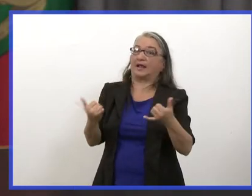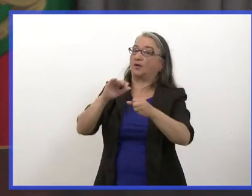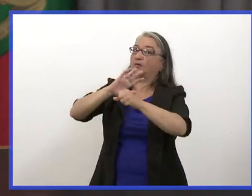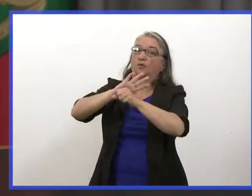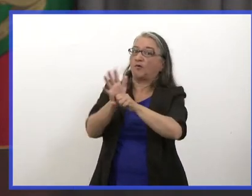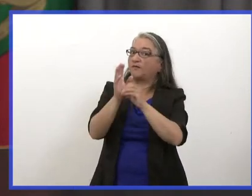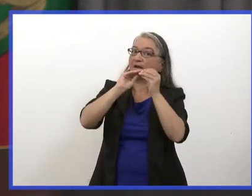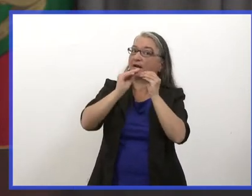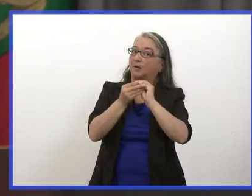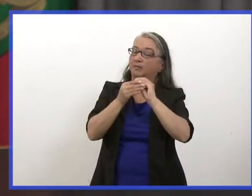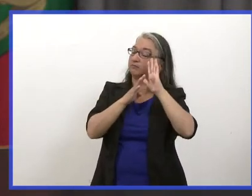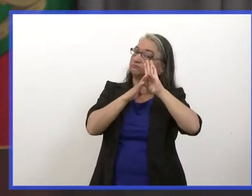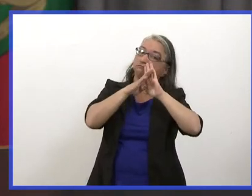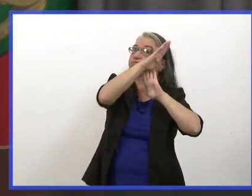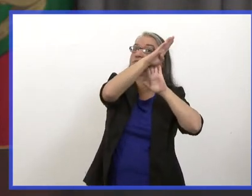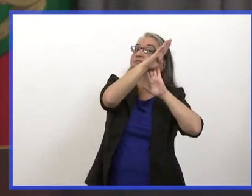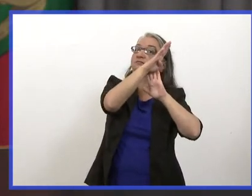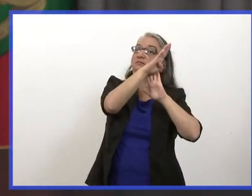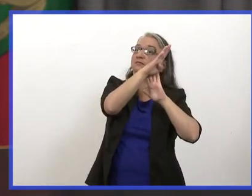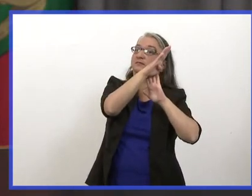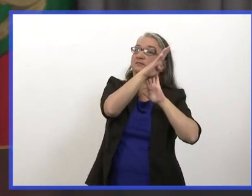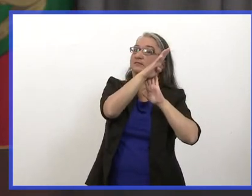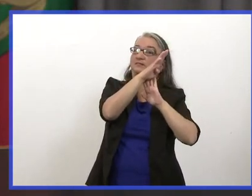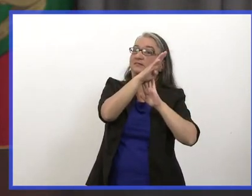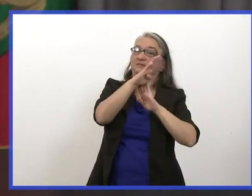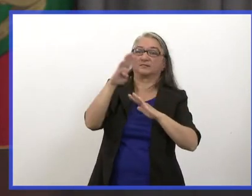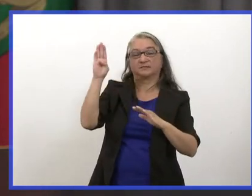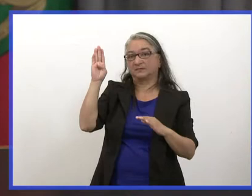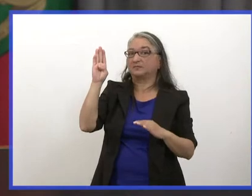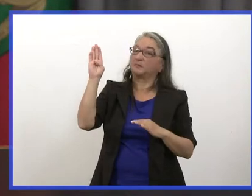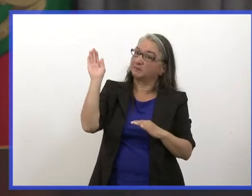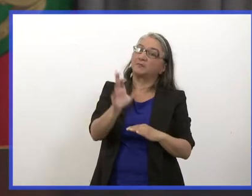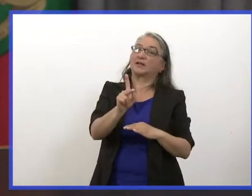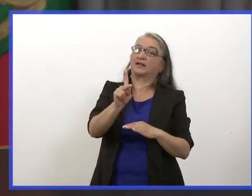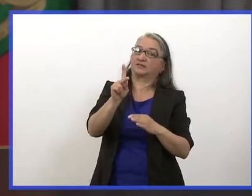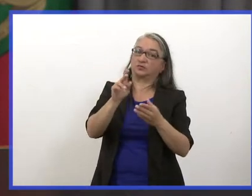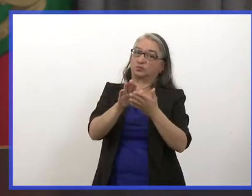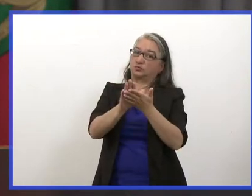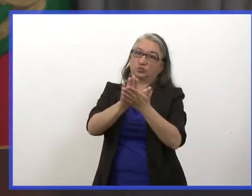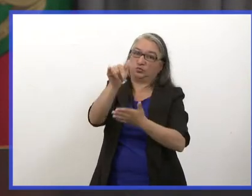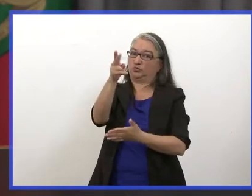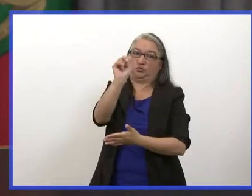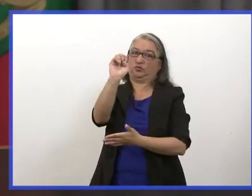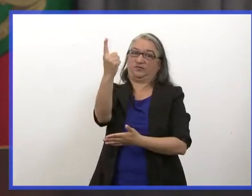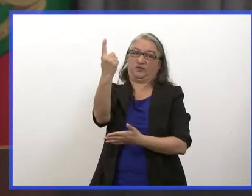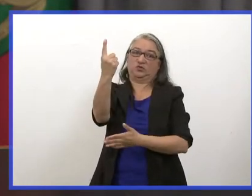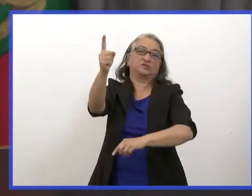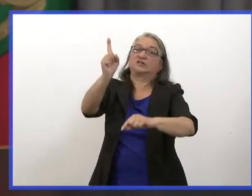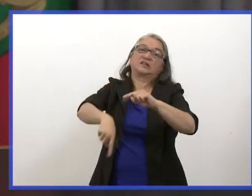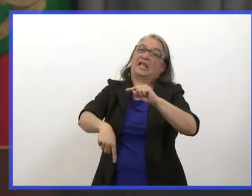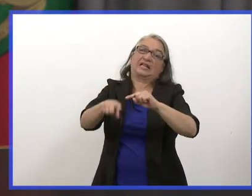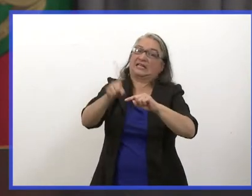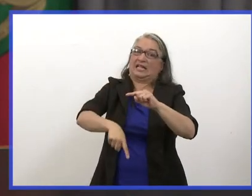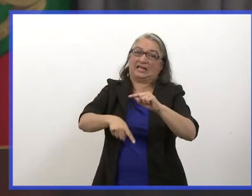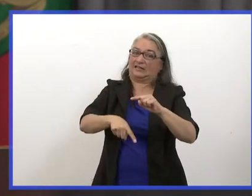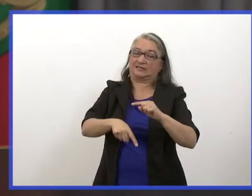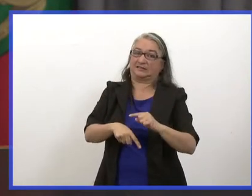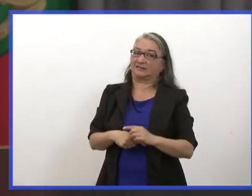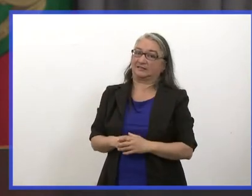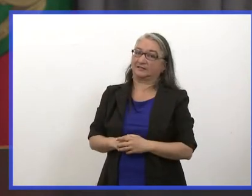mentioned, and we're not the only jurisdiction. Most jurisdictions work under that the assumption that with these orders, the